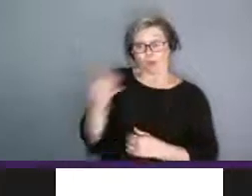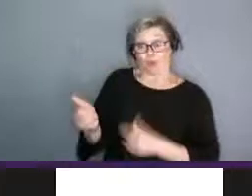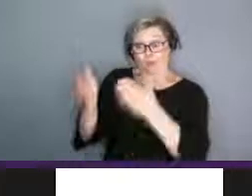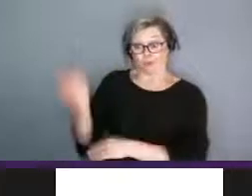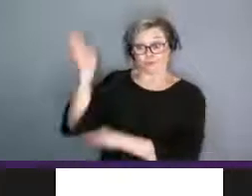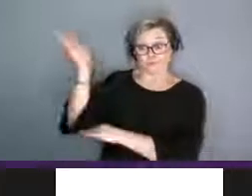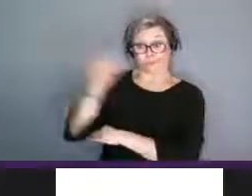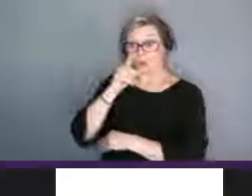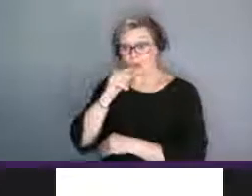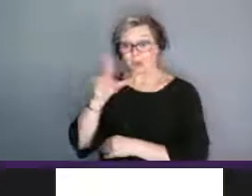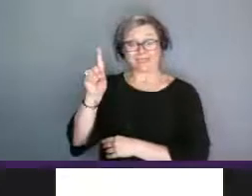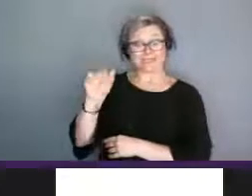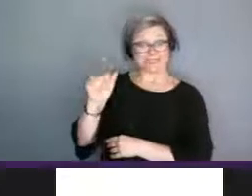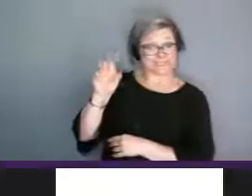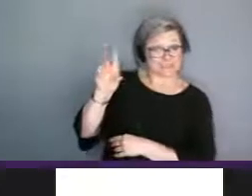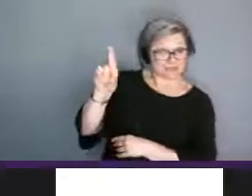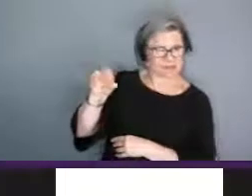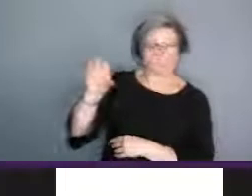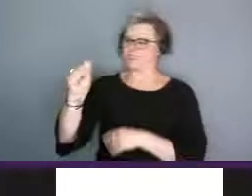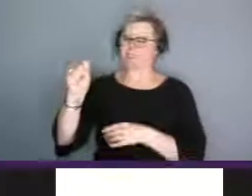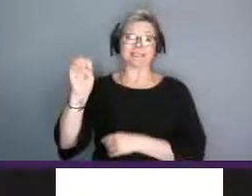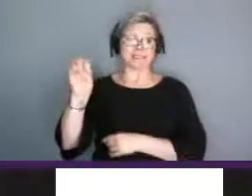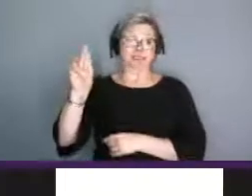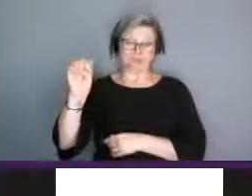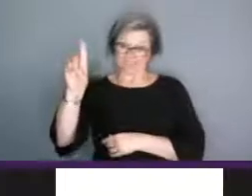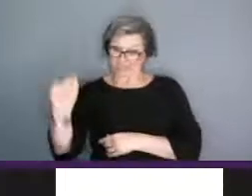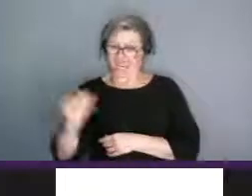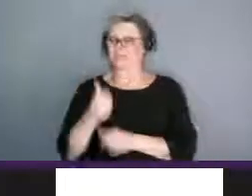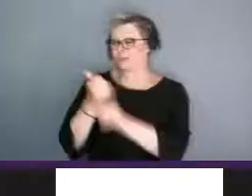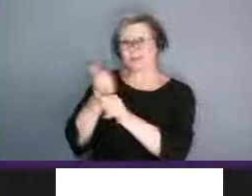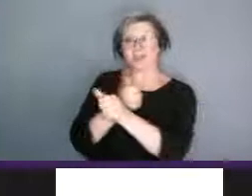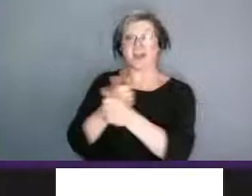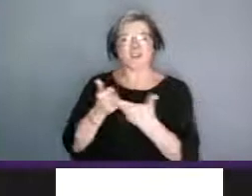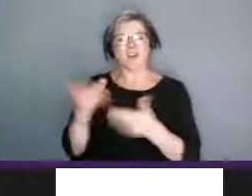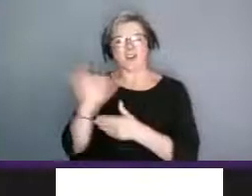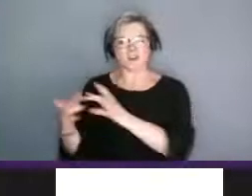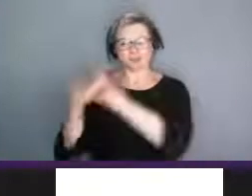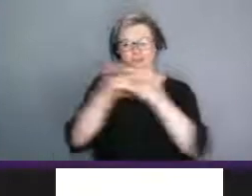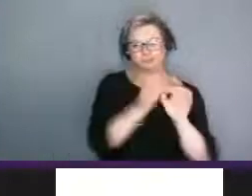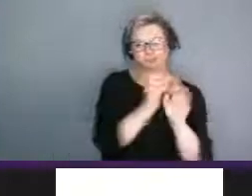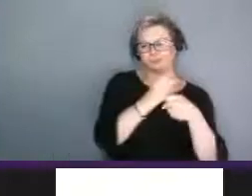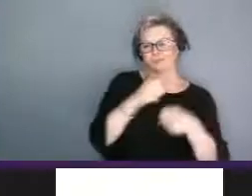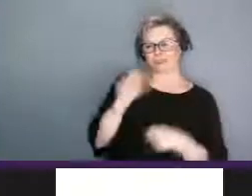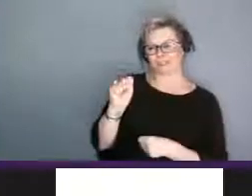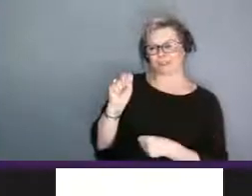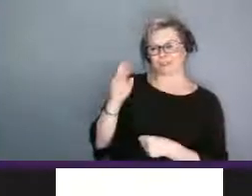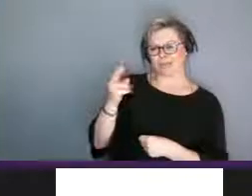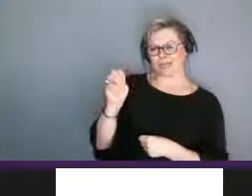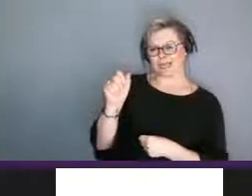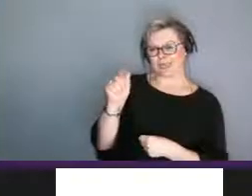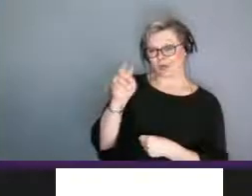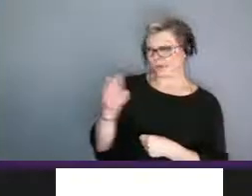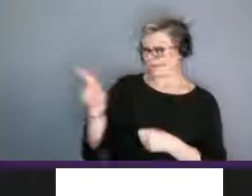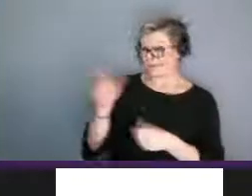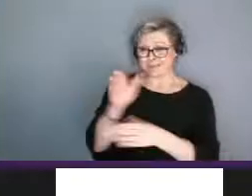Sarita, who is also the artistic associate and co-producer of Sheater. He's also a singer, a songwriter, and